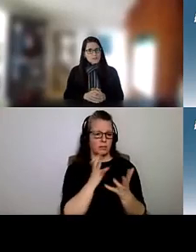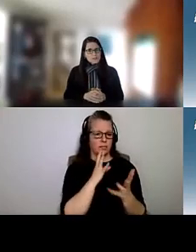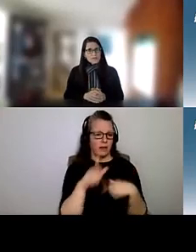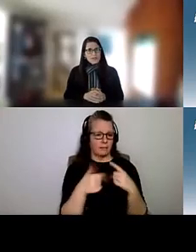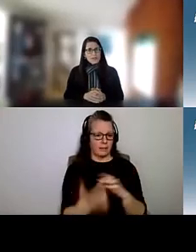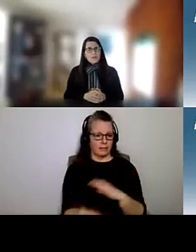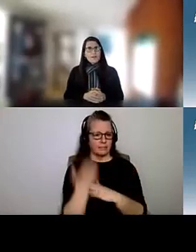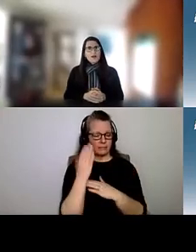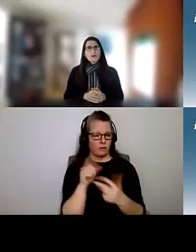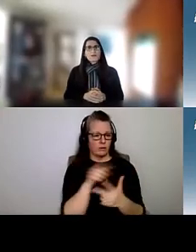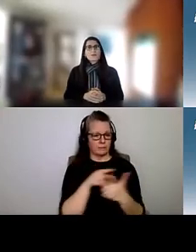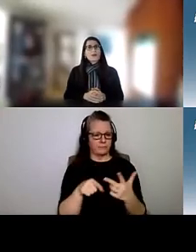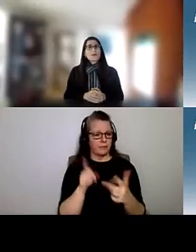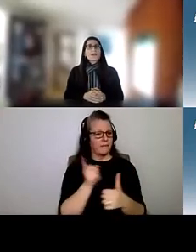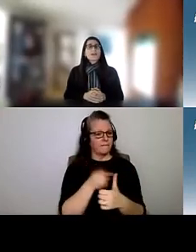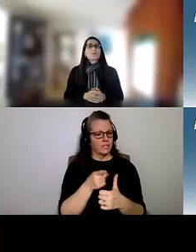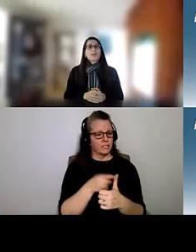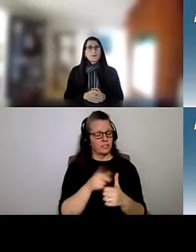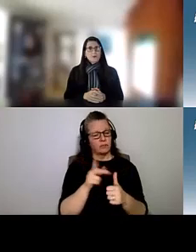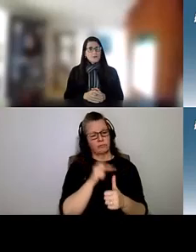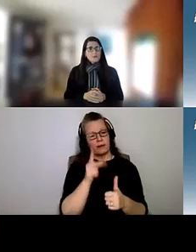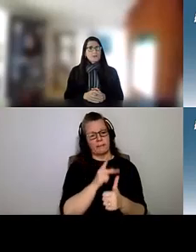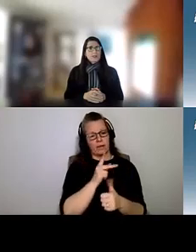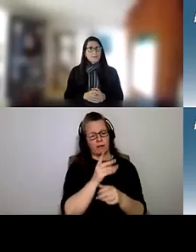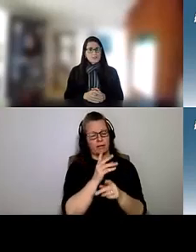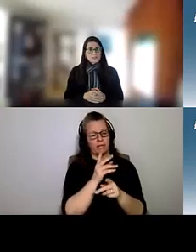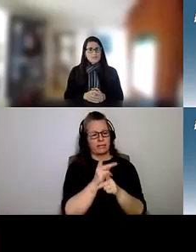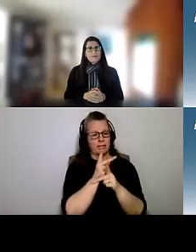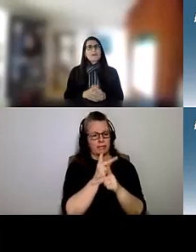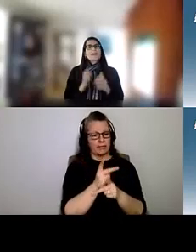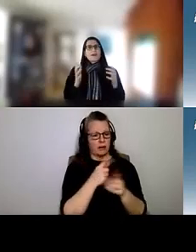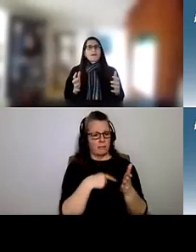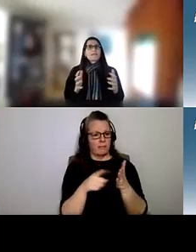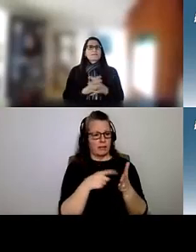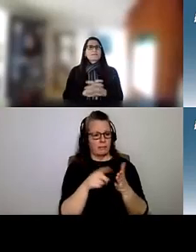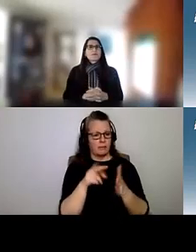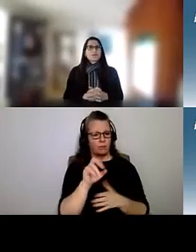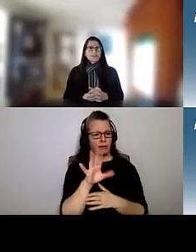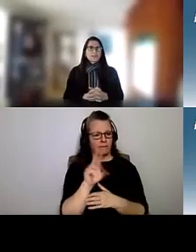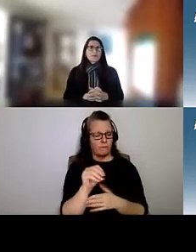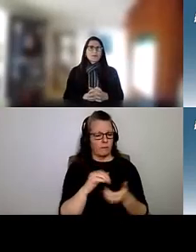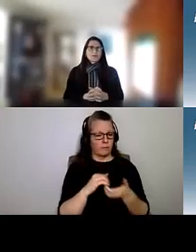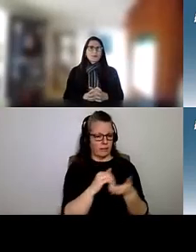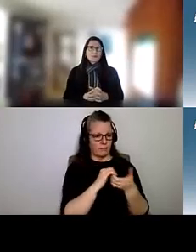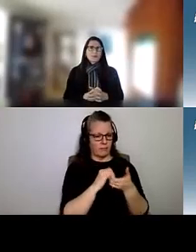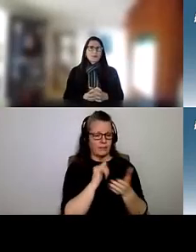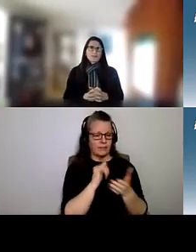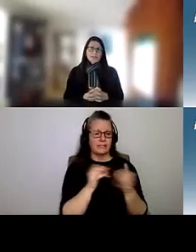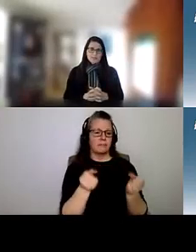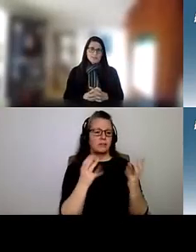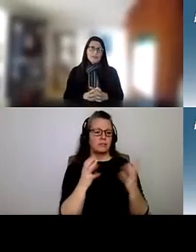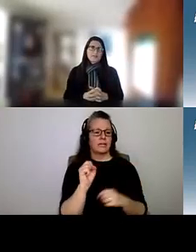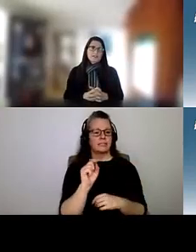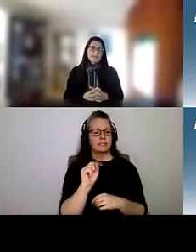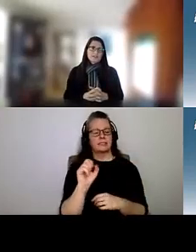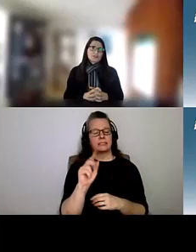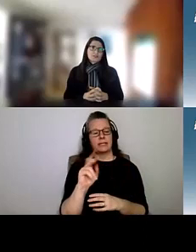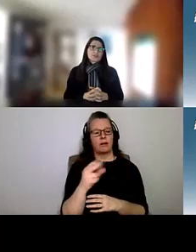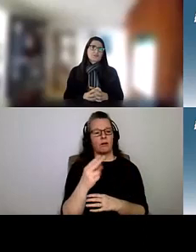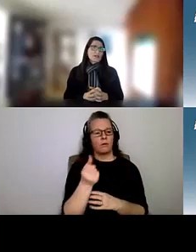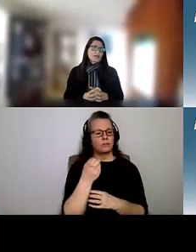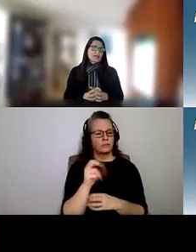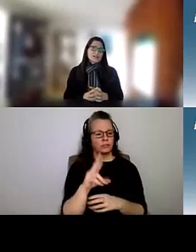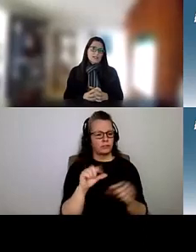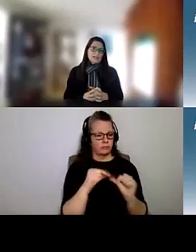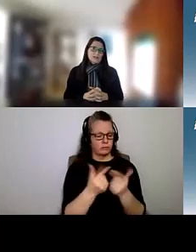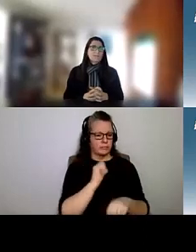The first is something called the Colorado Primary Care Payment Reform Collaborative. And this is a multi-stakeholder group that was established by the legislature